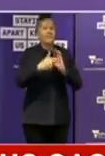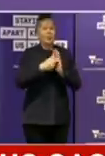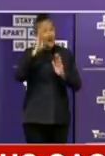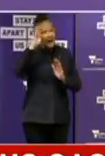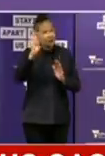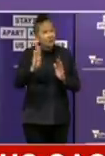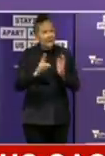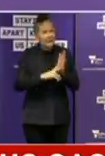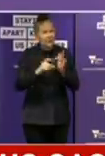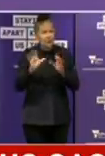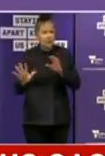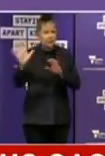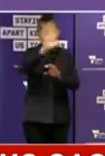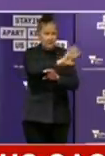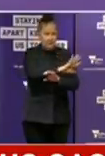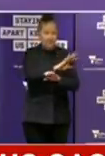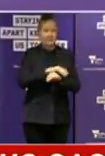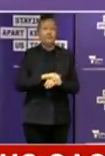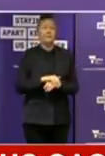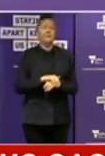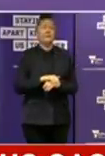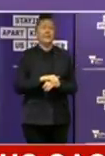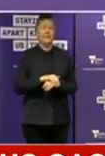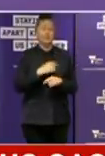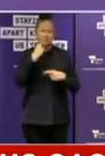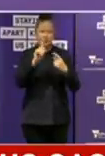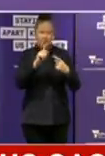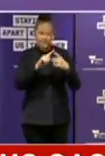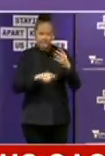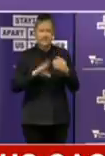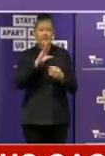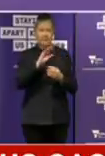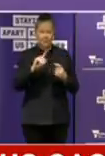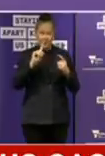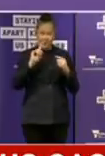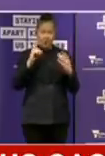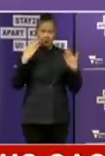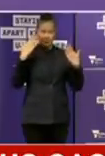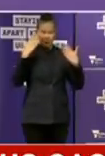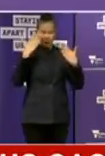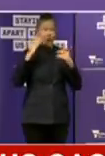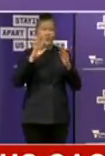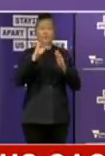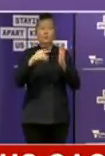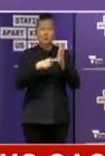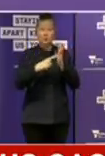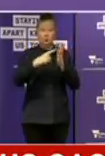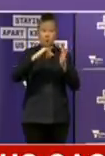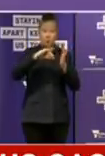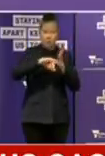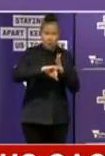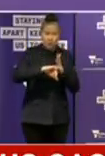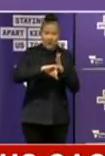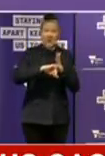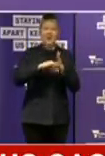the detail, but I'll just run you through those now. So from 11:59 p.m. Tuesday the 27th of October, gyms